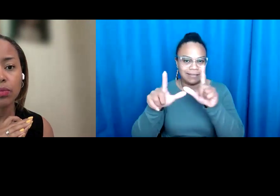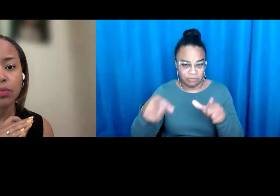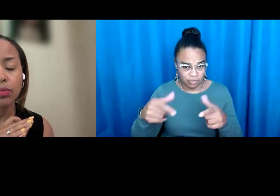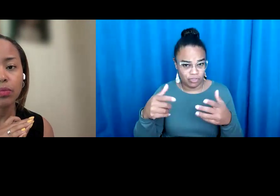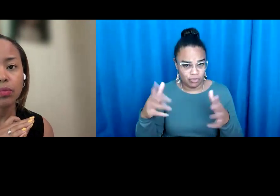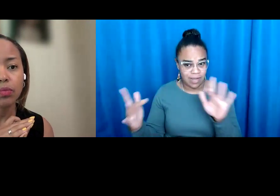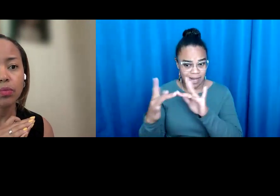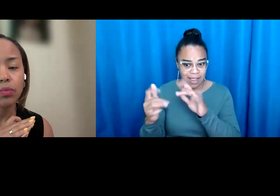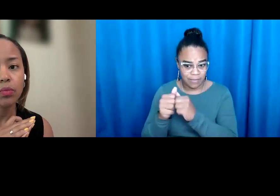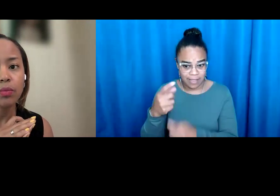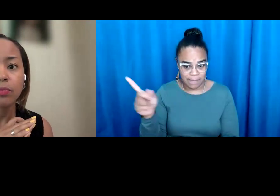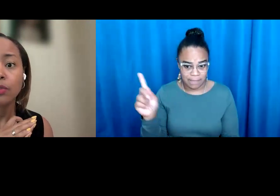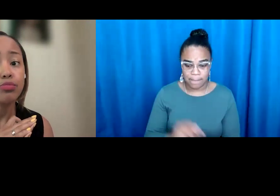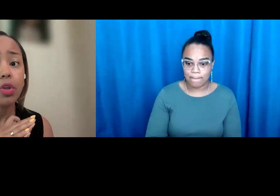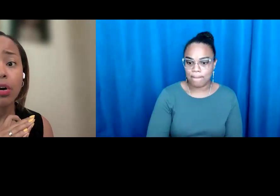to connect with them?